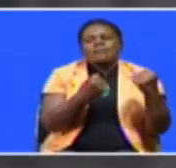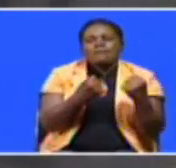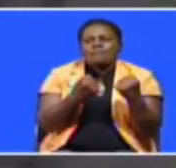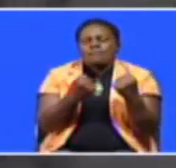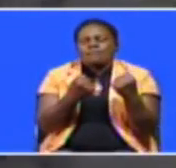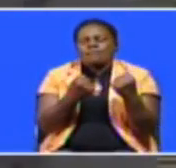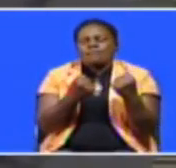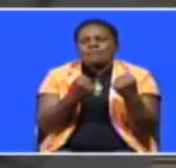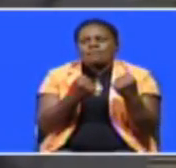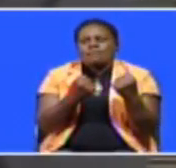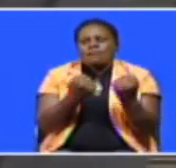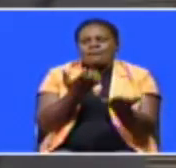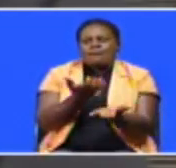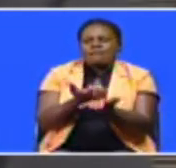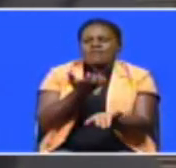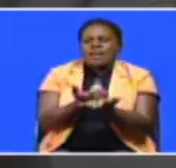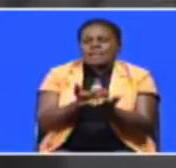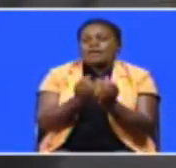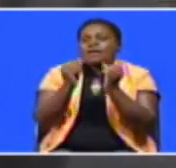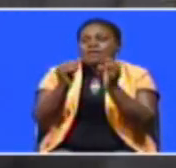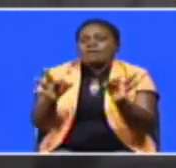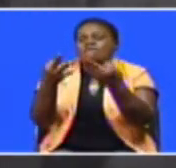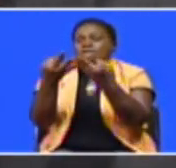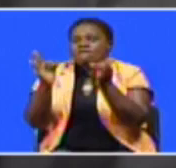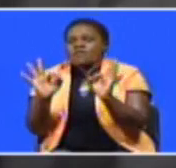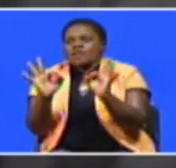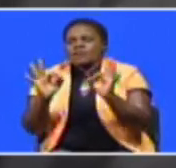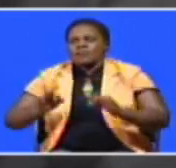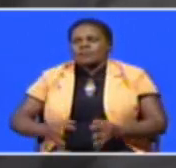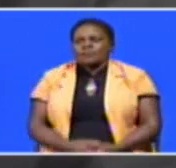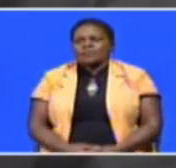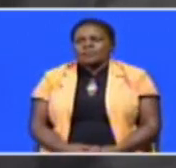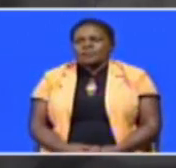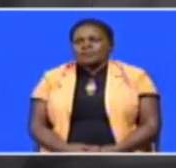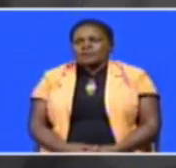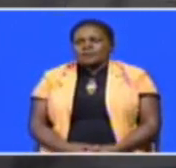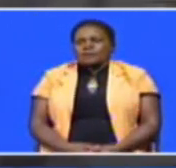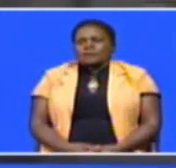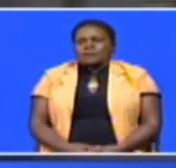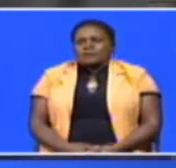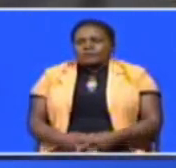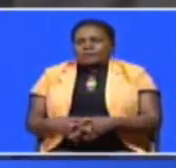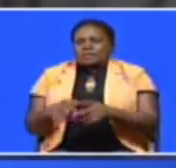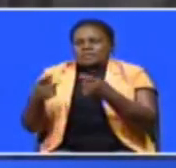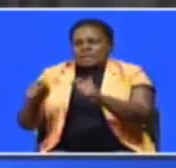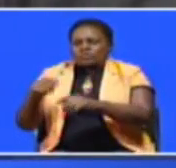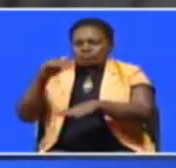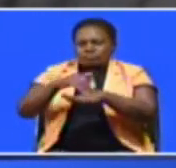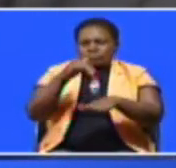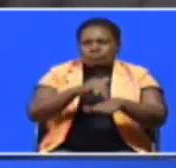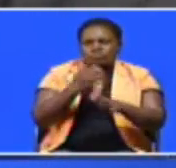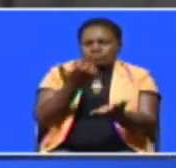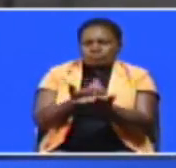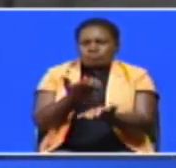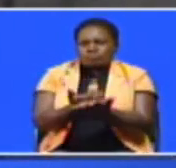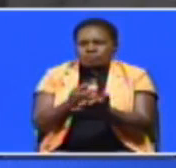akahitilafiana, kunradhi mtazamaji, na ushahidi endapo angeachiliwa. That having made attempts to interfere with witnesses